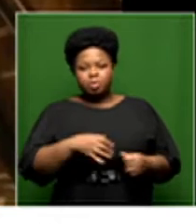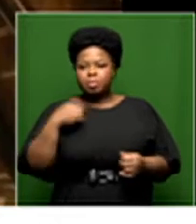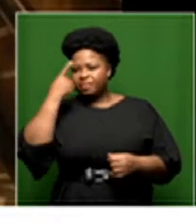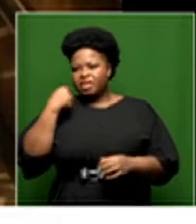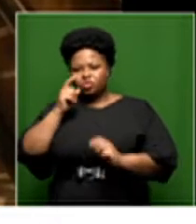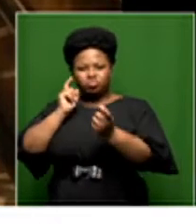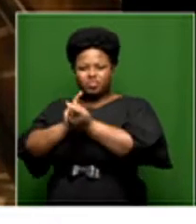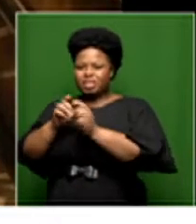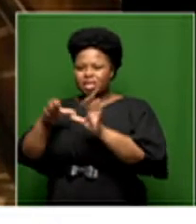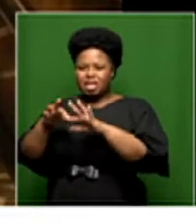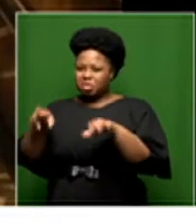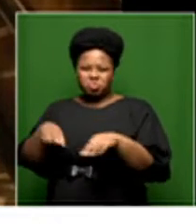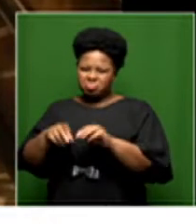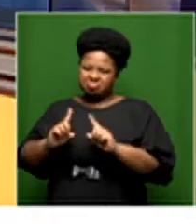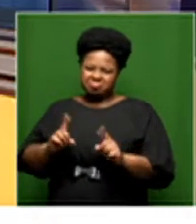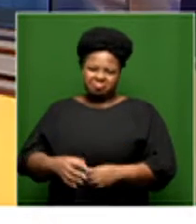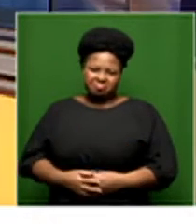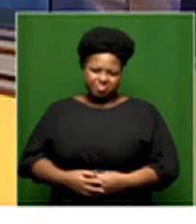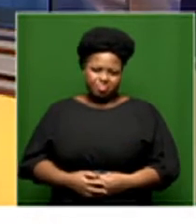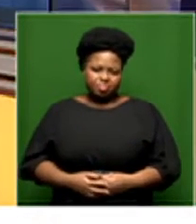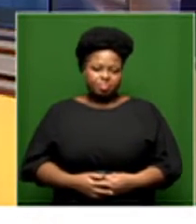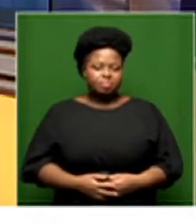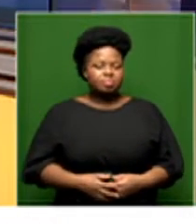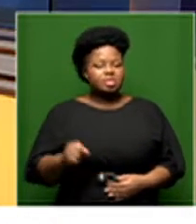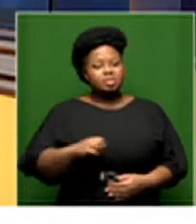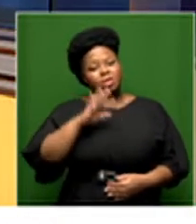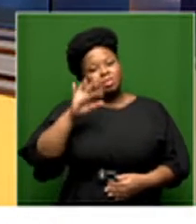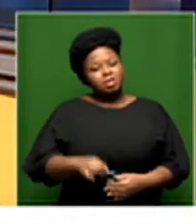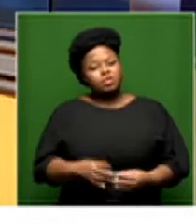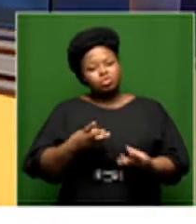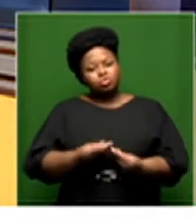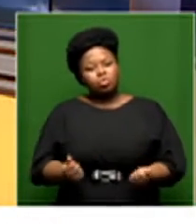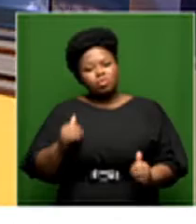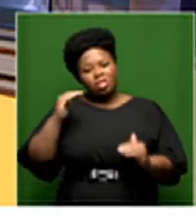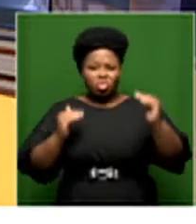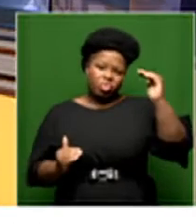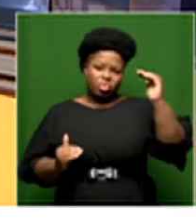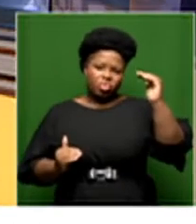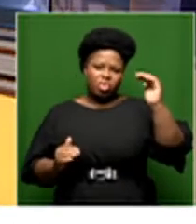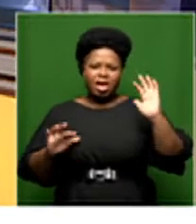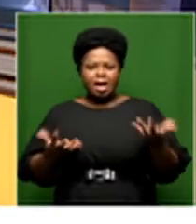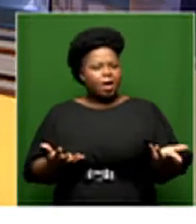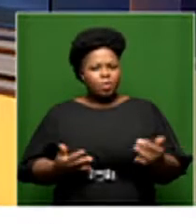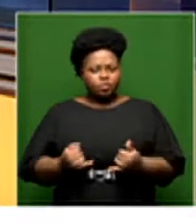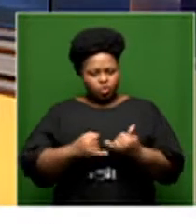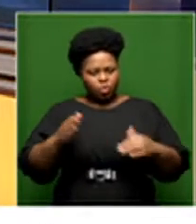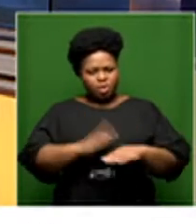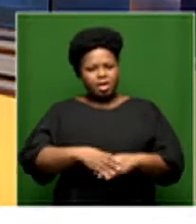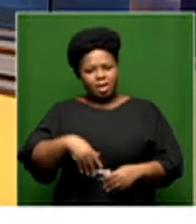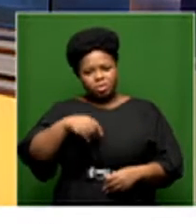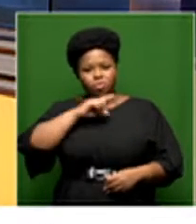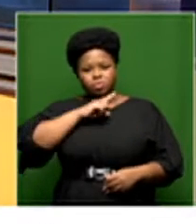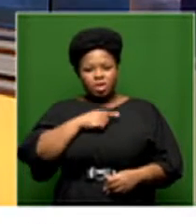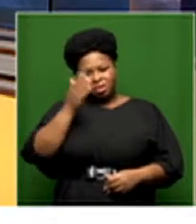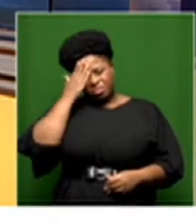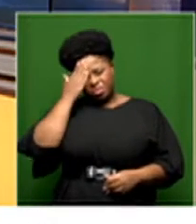do in a traditional classroom. Philip, how can South Africa address digital inequalities in e-learning, taking into cognizance the fact